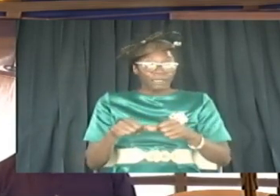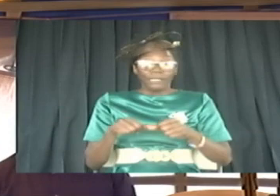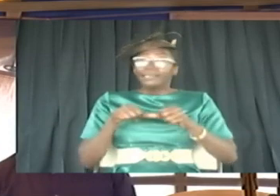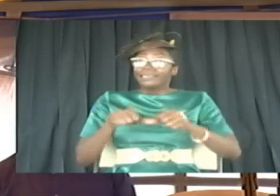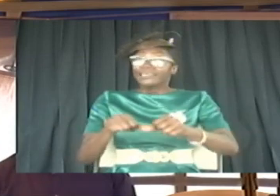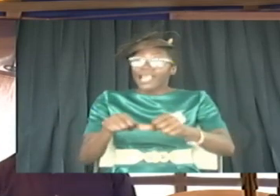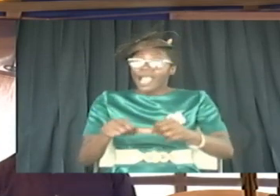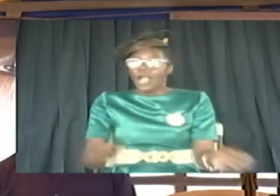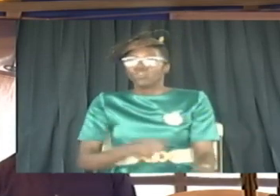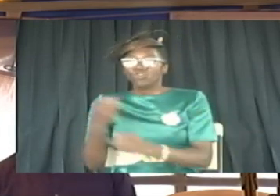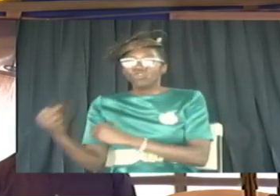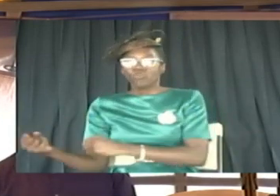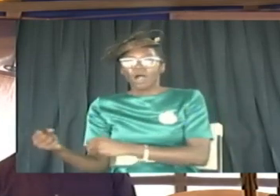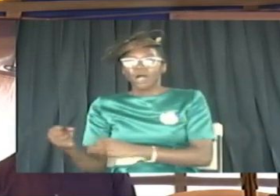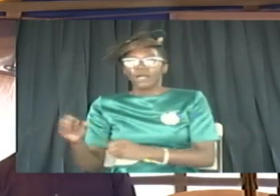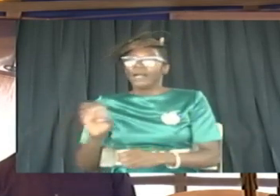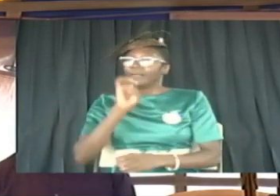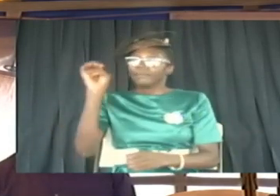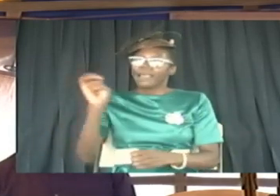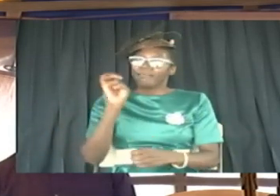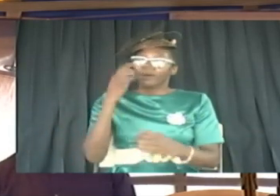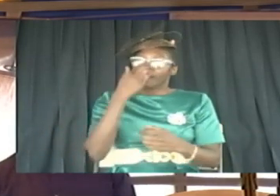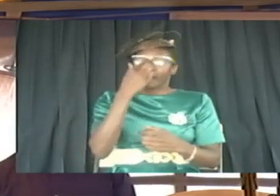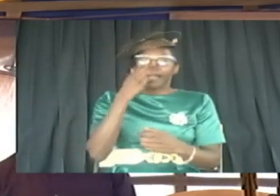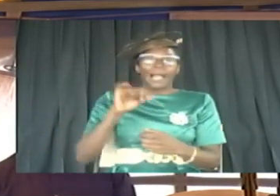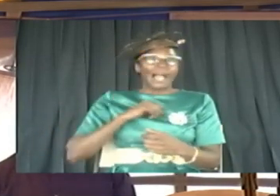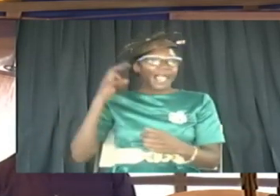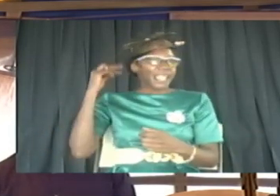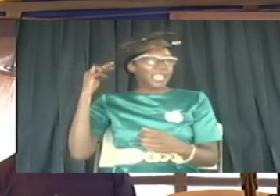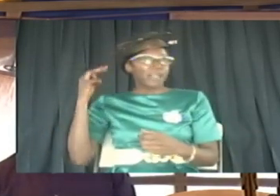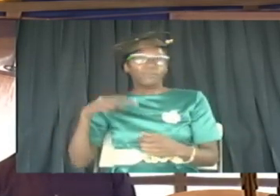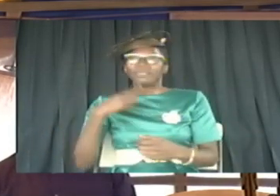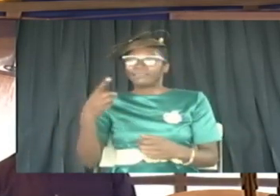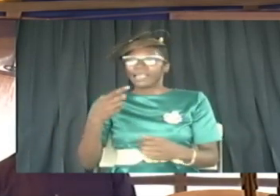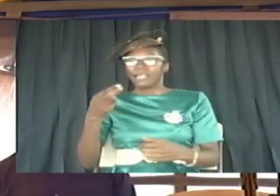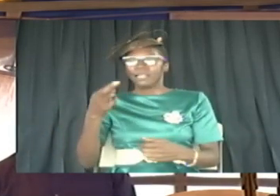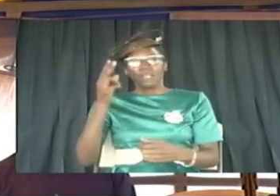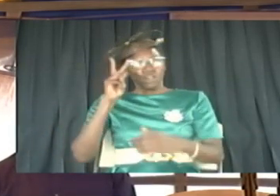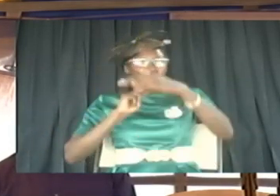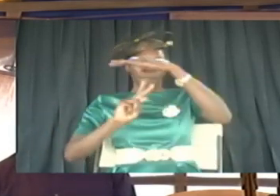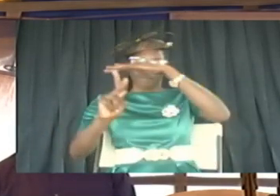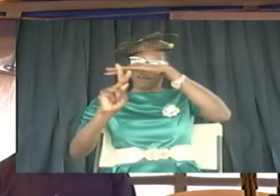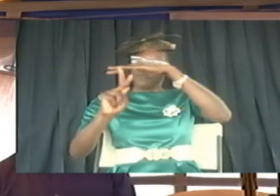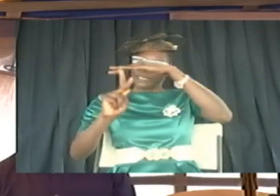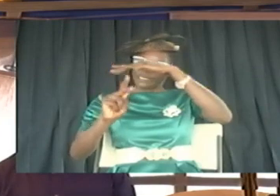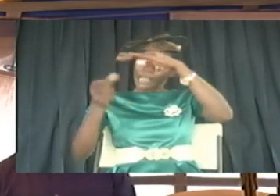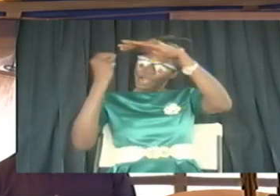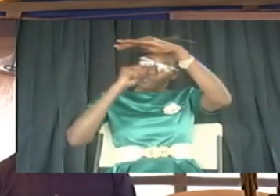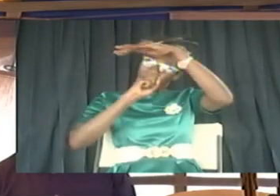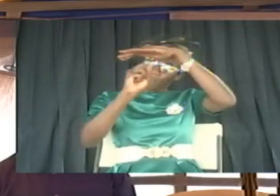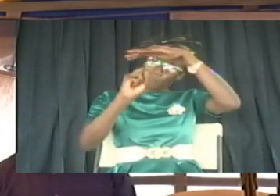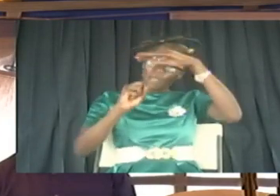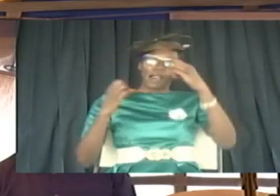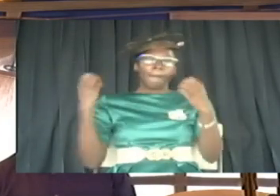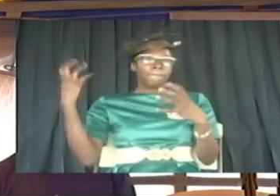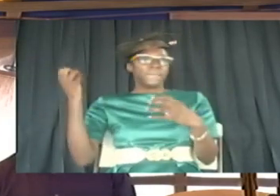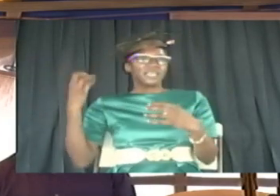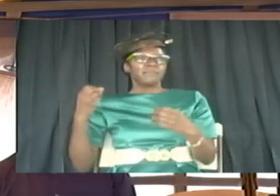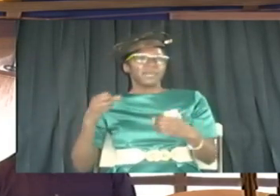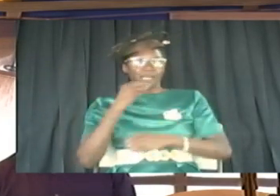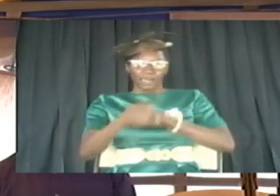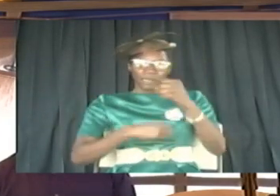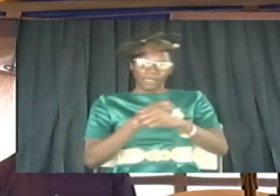strong as ever. I hear him saying to the prophet Samuel, many, many years ago, in